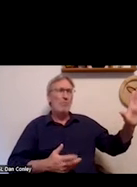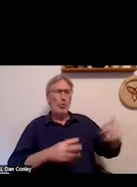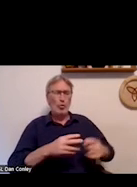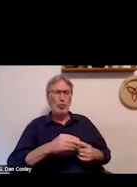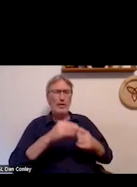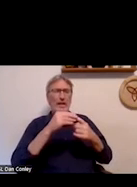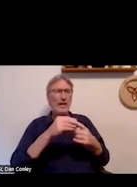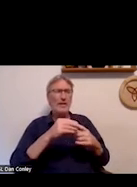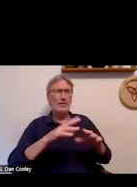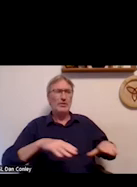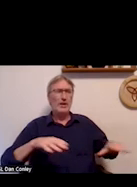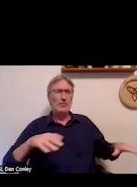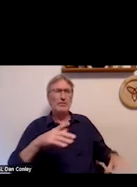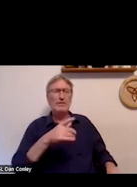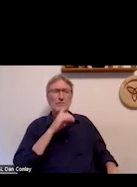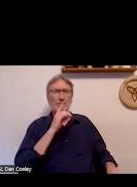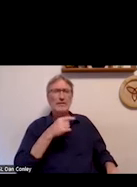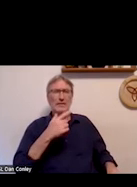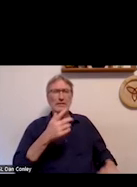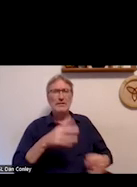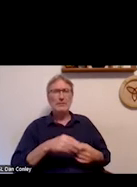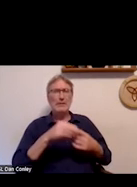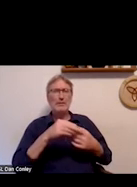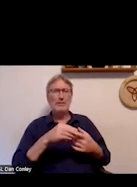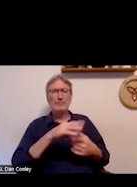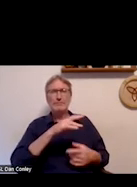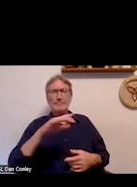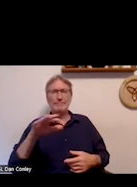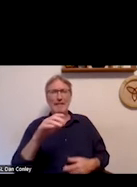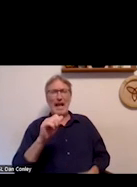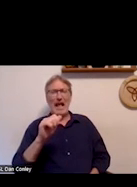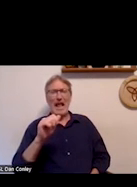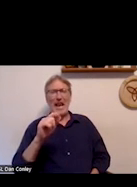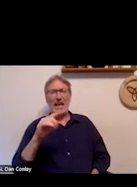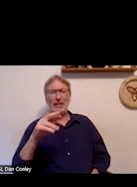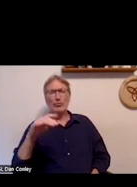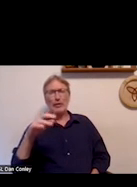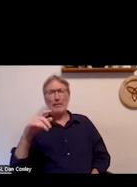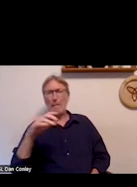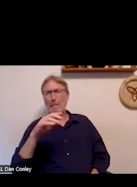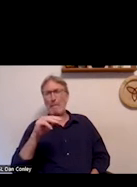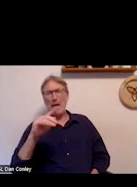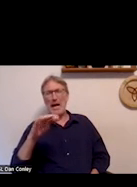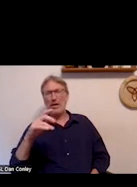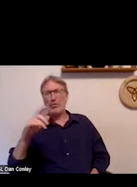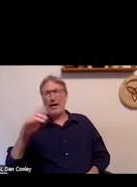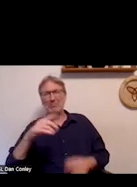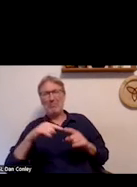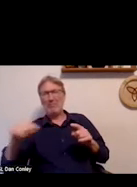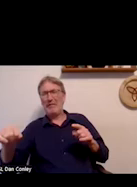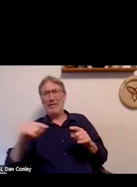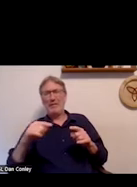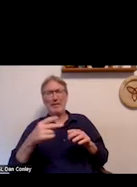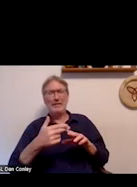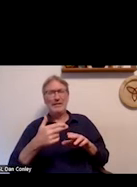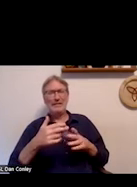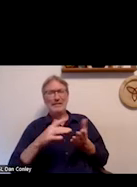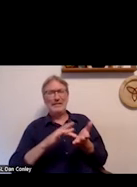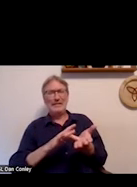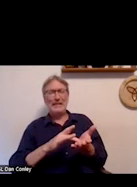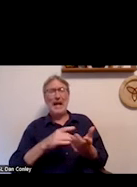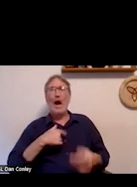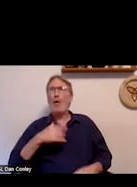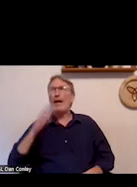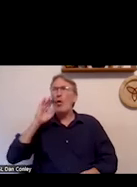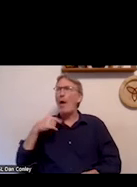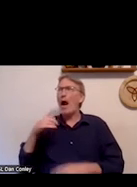very unique form of epilepsy called malignant migrating partial seizures in infancy. So he's not an infant, and I know about epilepsy.